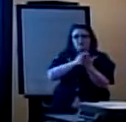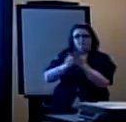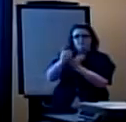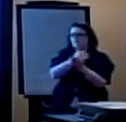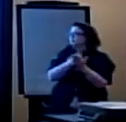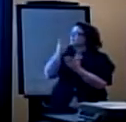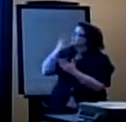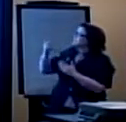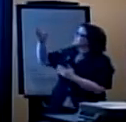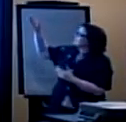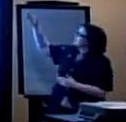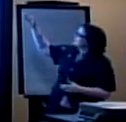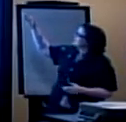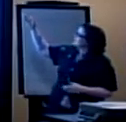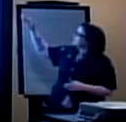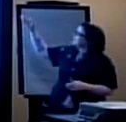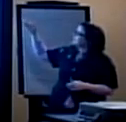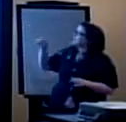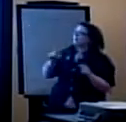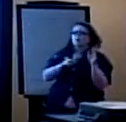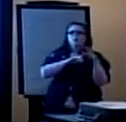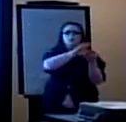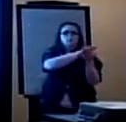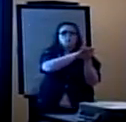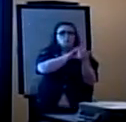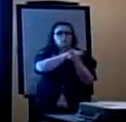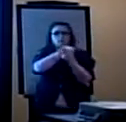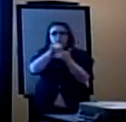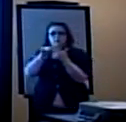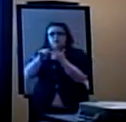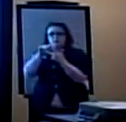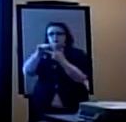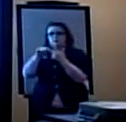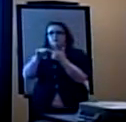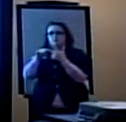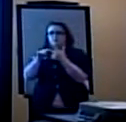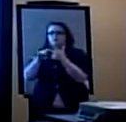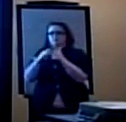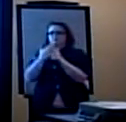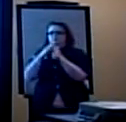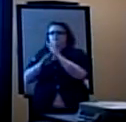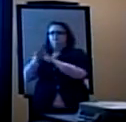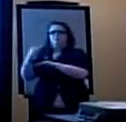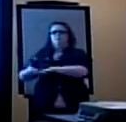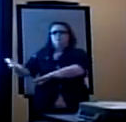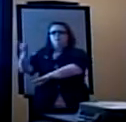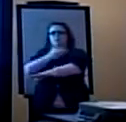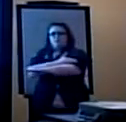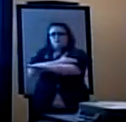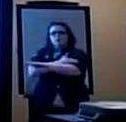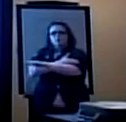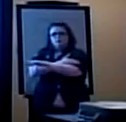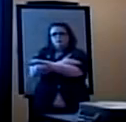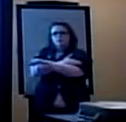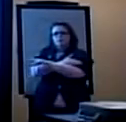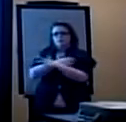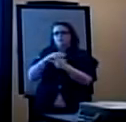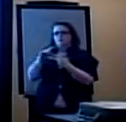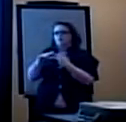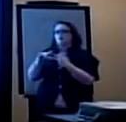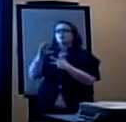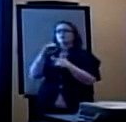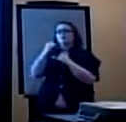as you can see on the right there. 2 of the 3 schools had really big results. The orange color is the ones those who gained fluency